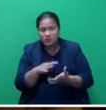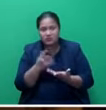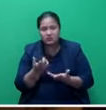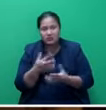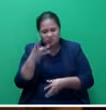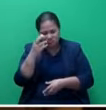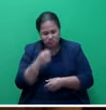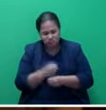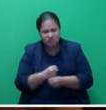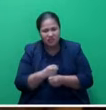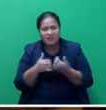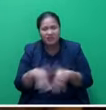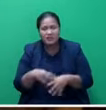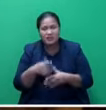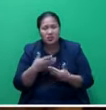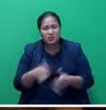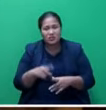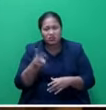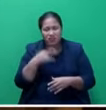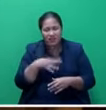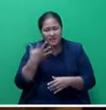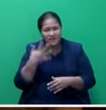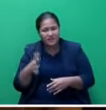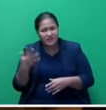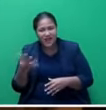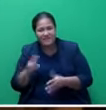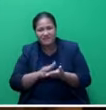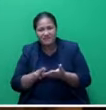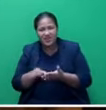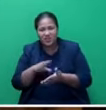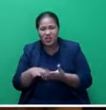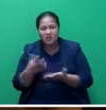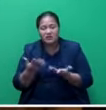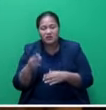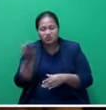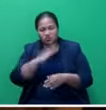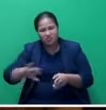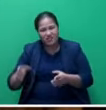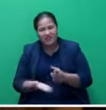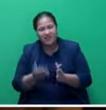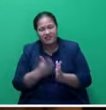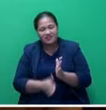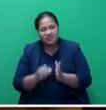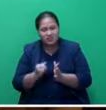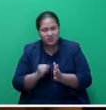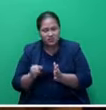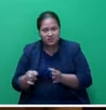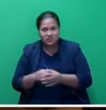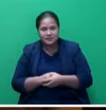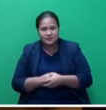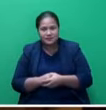total damage and loss of $255 million to the sugar industry. $255 million, Mr.